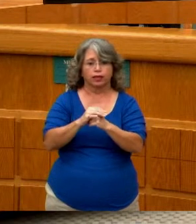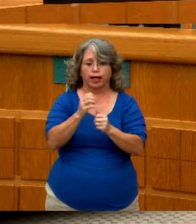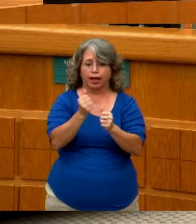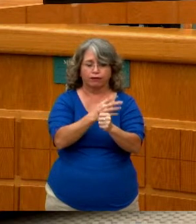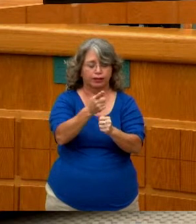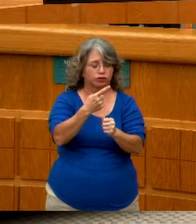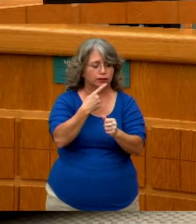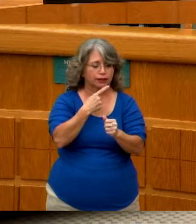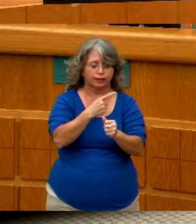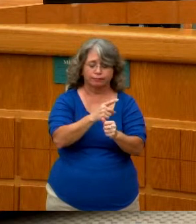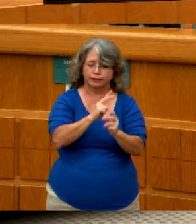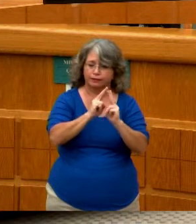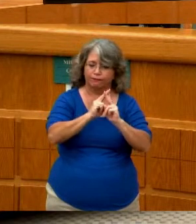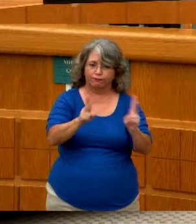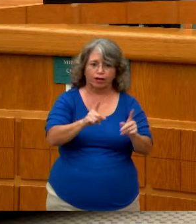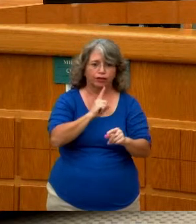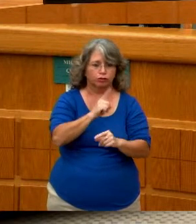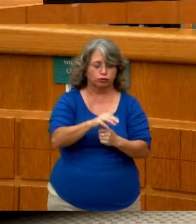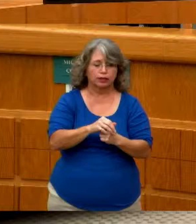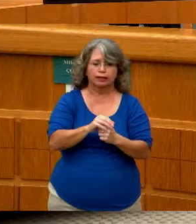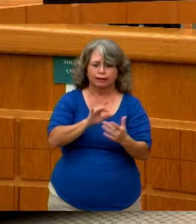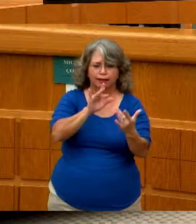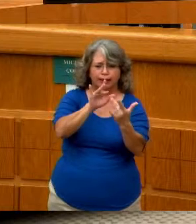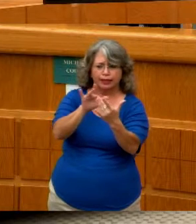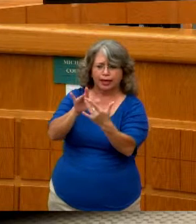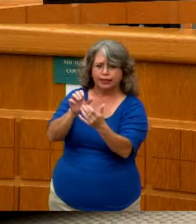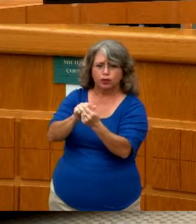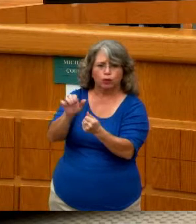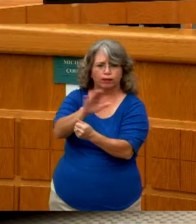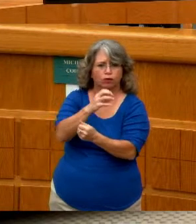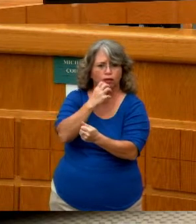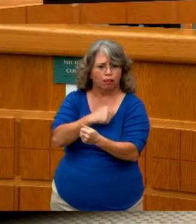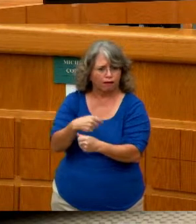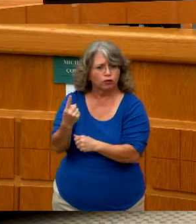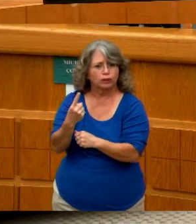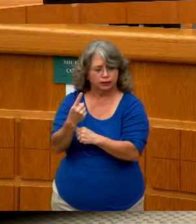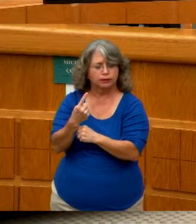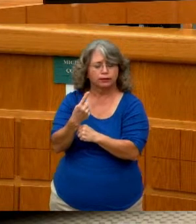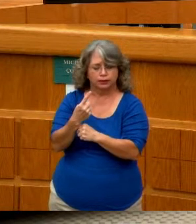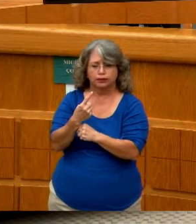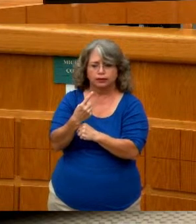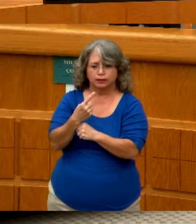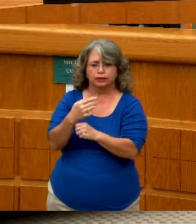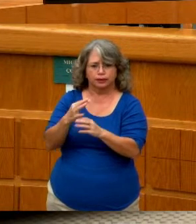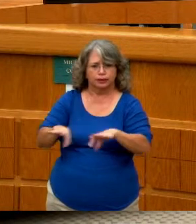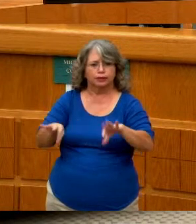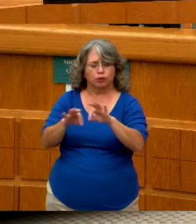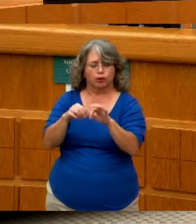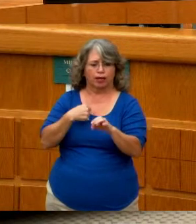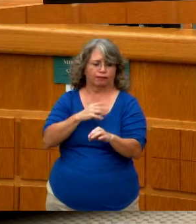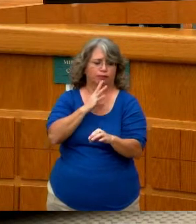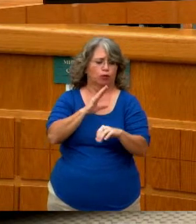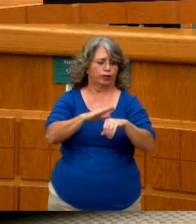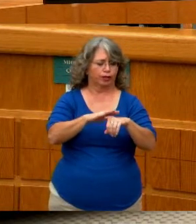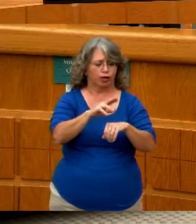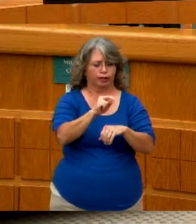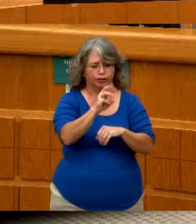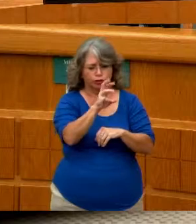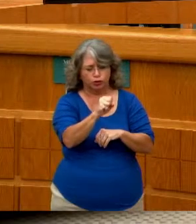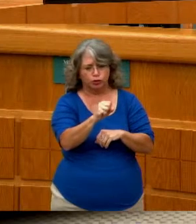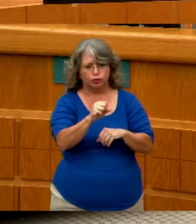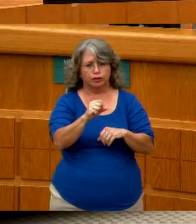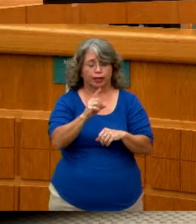received and absolutely true. I think that reaching out to loved ones, I've spoken many times